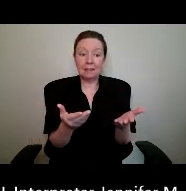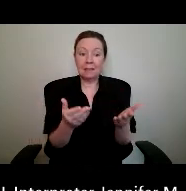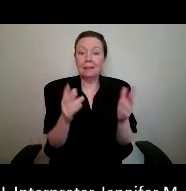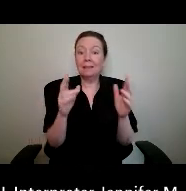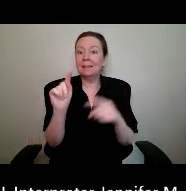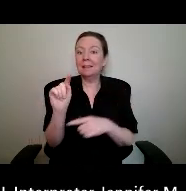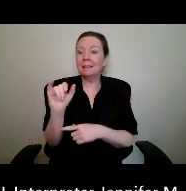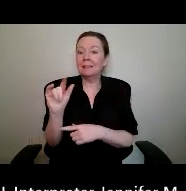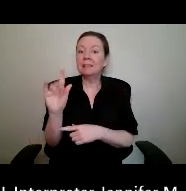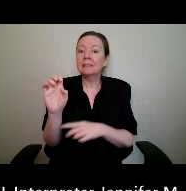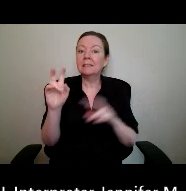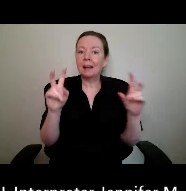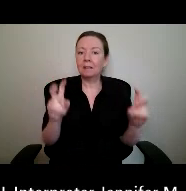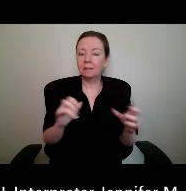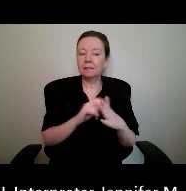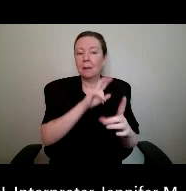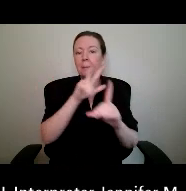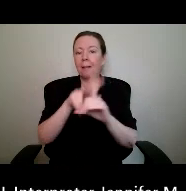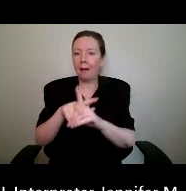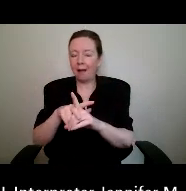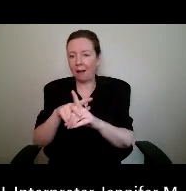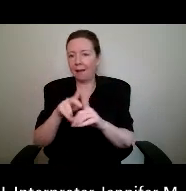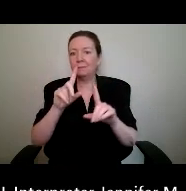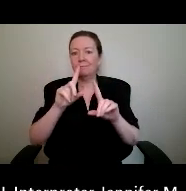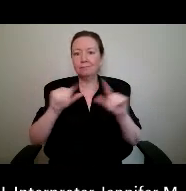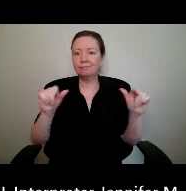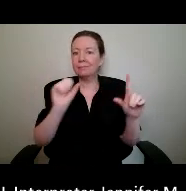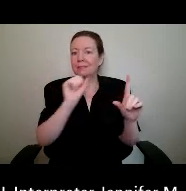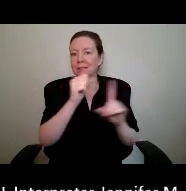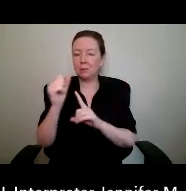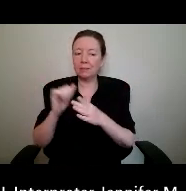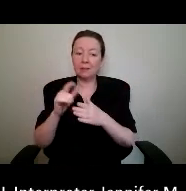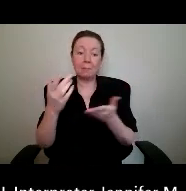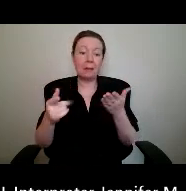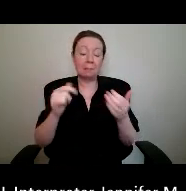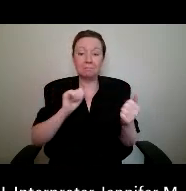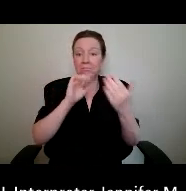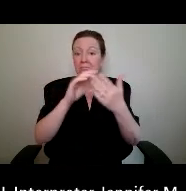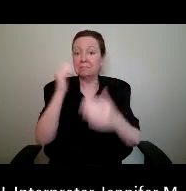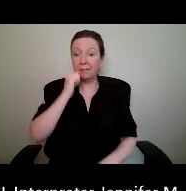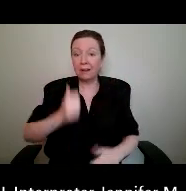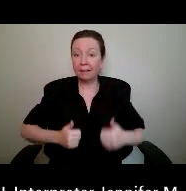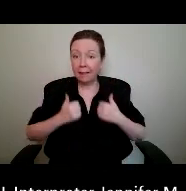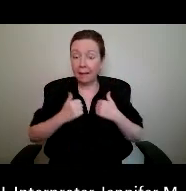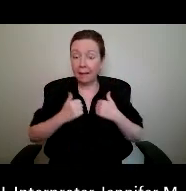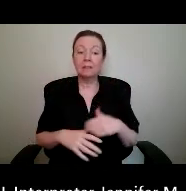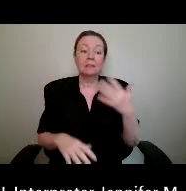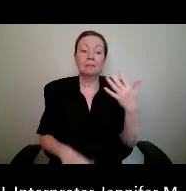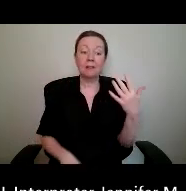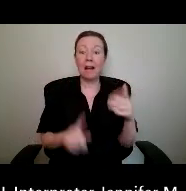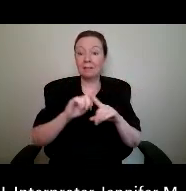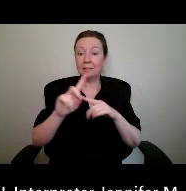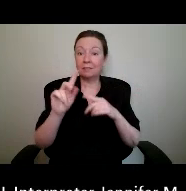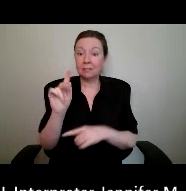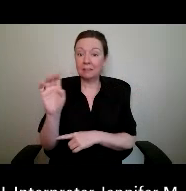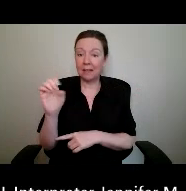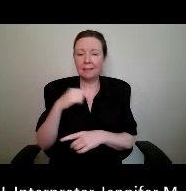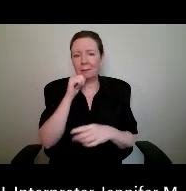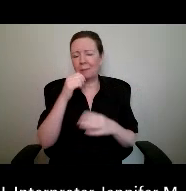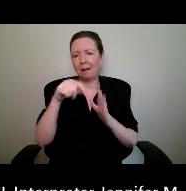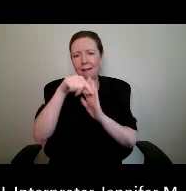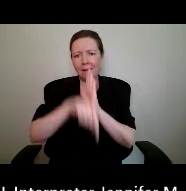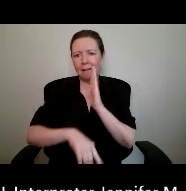titles that apply to many different situations that a person might encounter in everyday life. So there's 5 different titles. I'm not going to be going into all